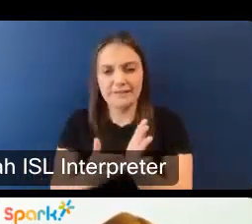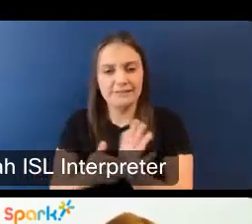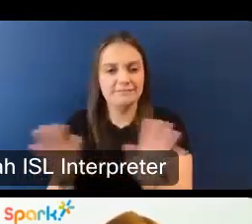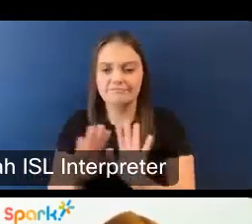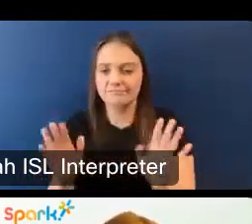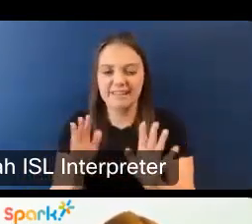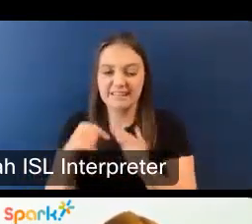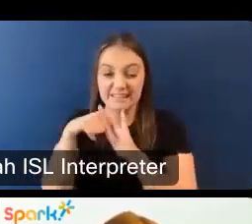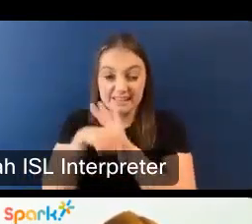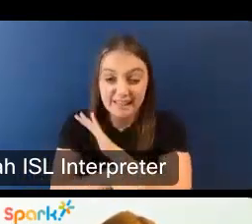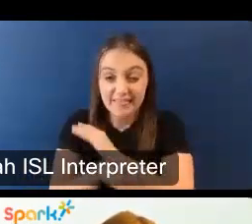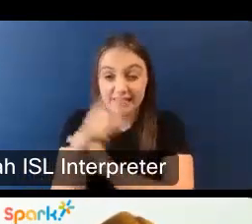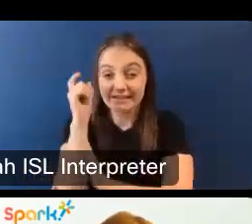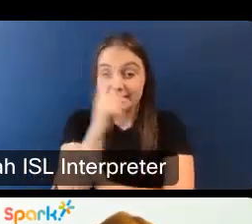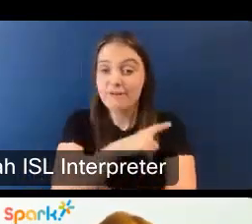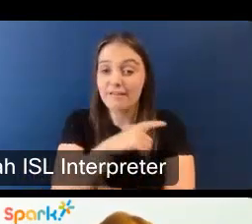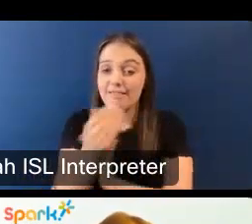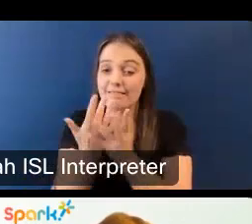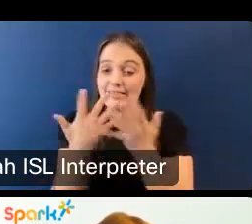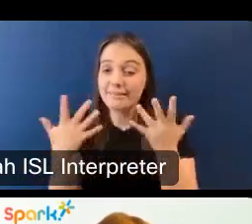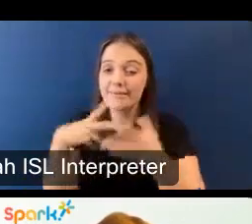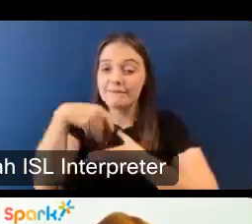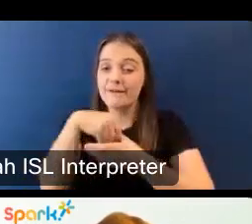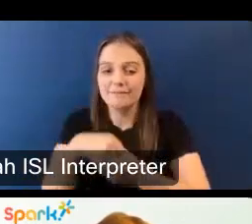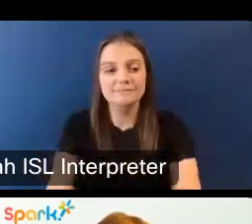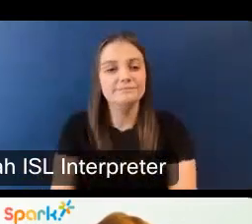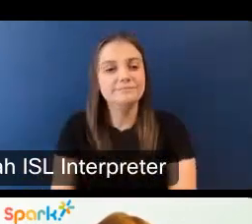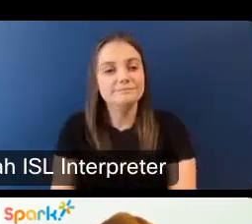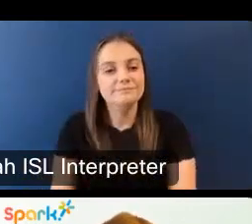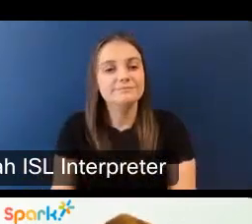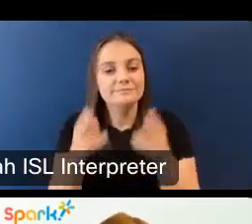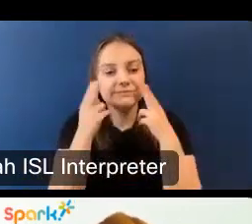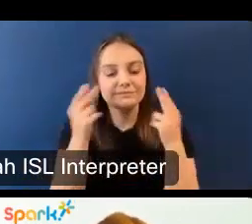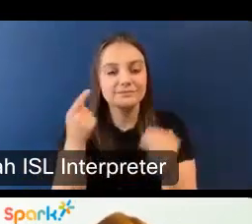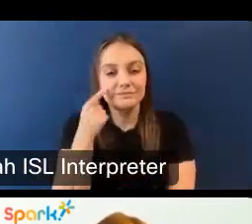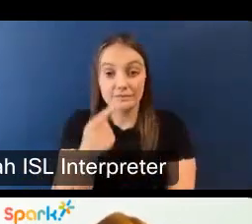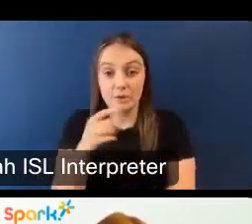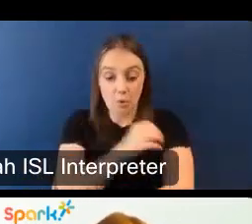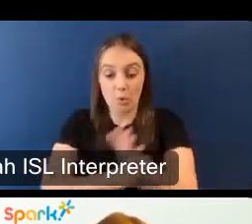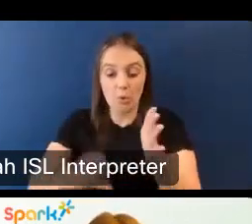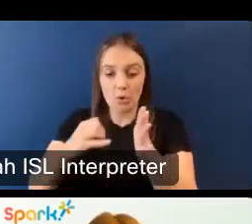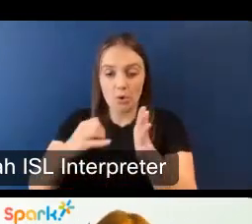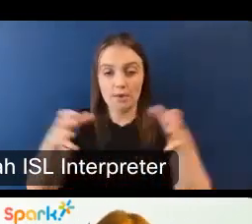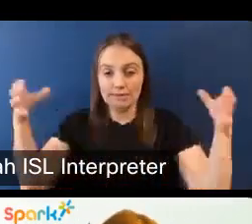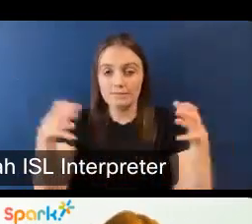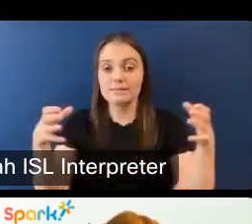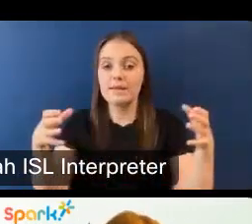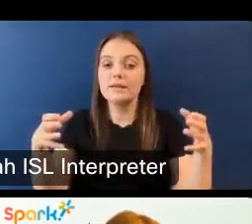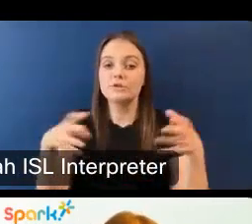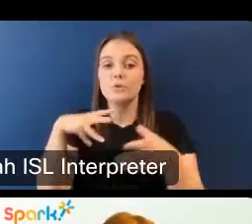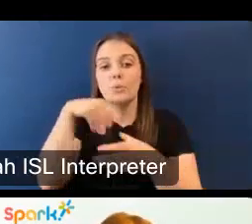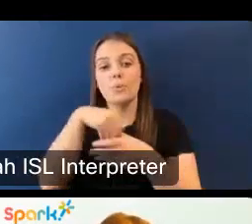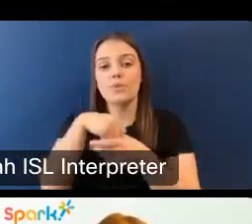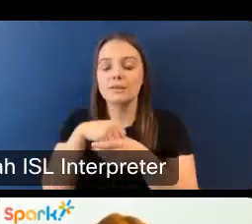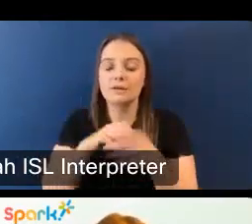see in the diagram there. So it's like you need to look at our organization or our service within an